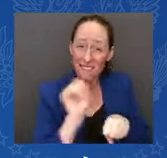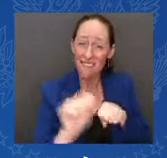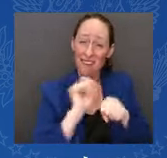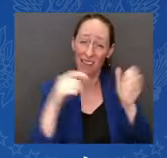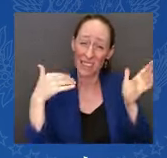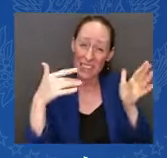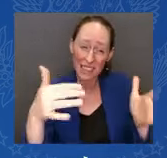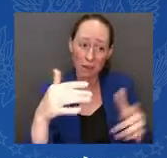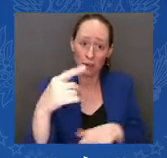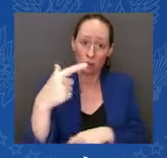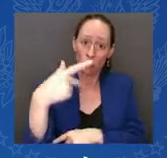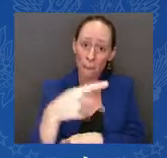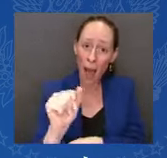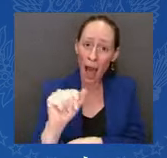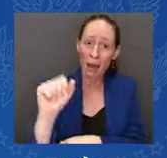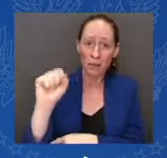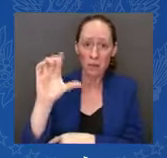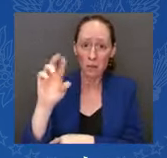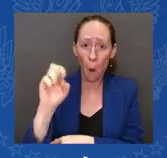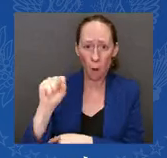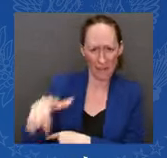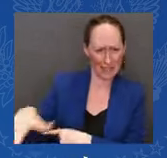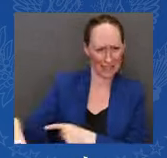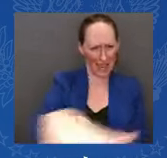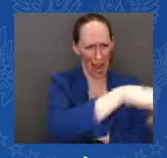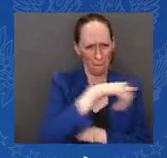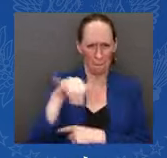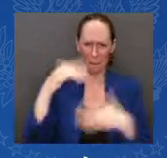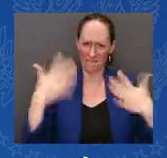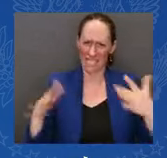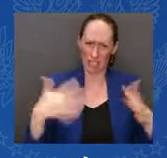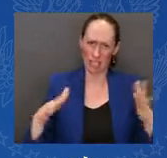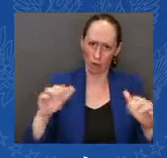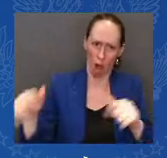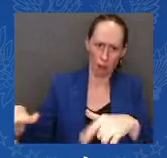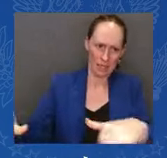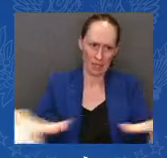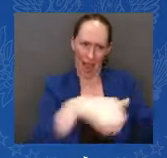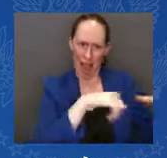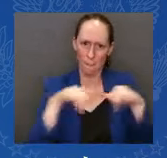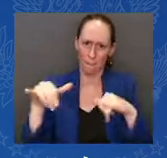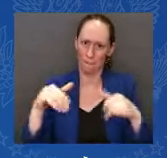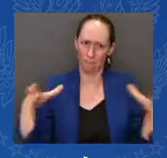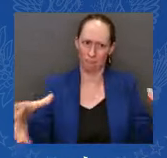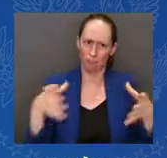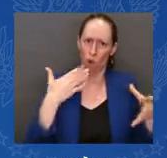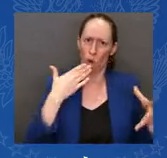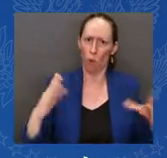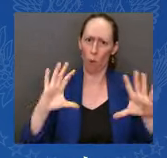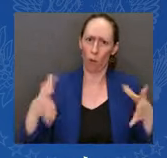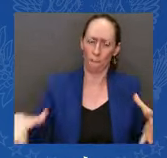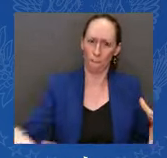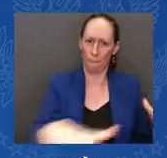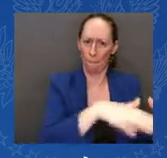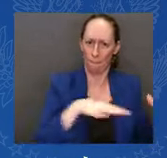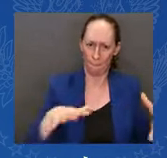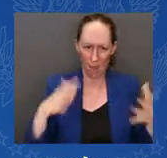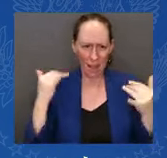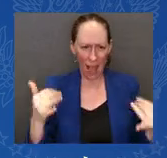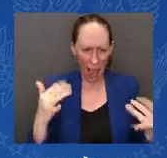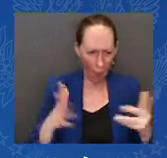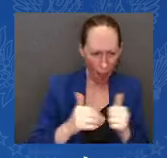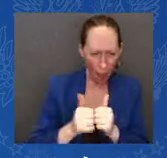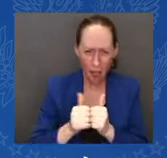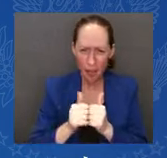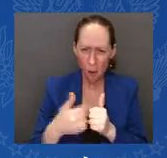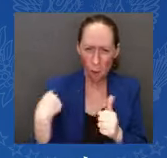met, then adversity should be considered, including students' lack of financial means, because we know too few students of